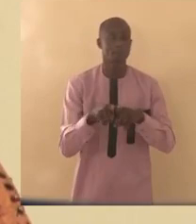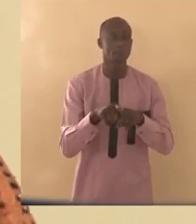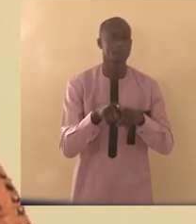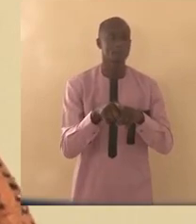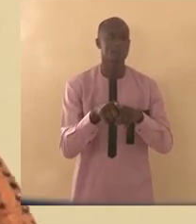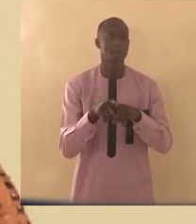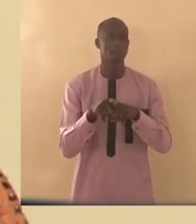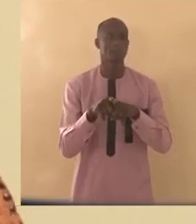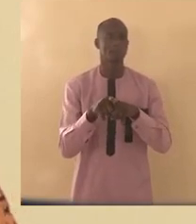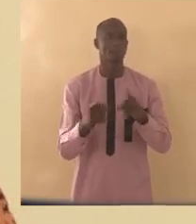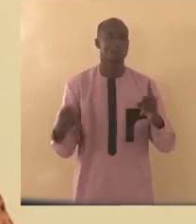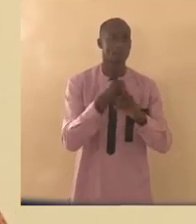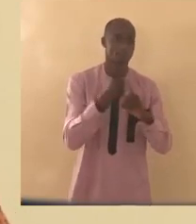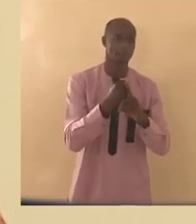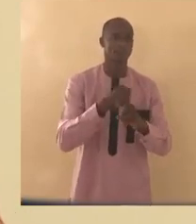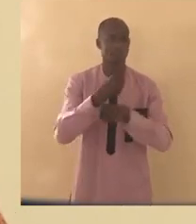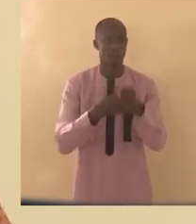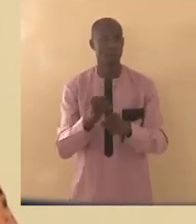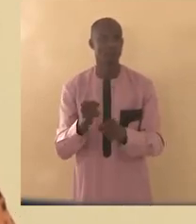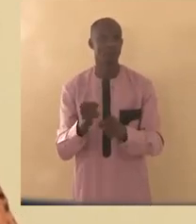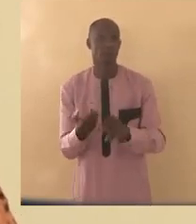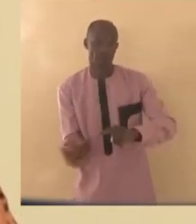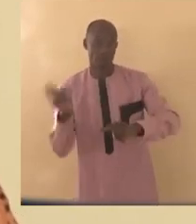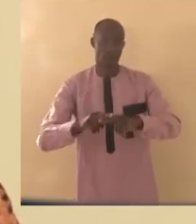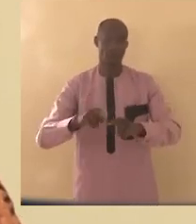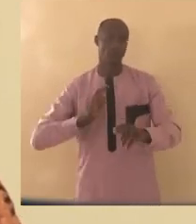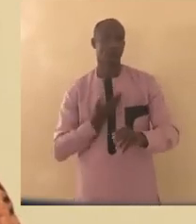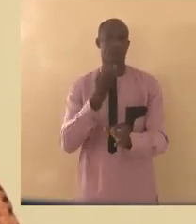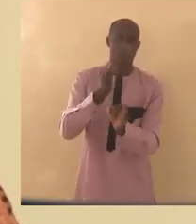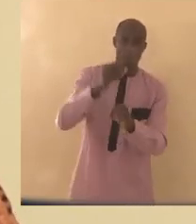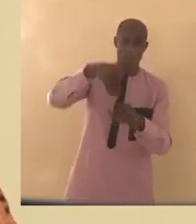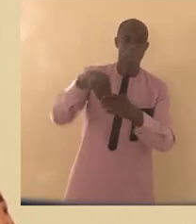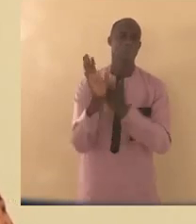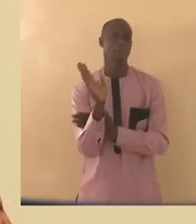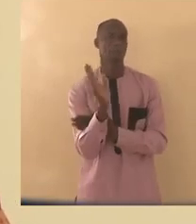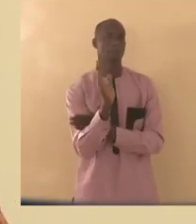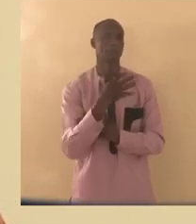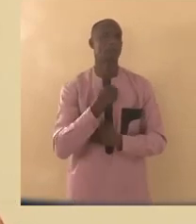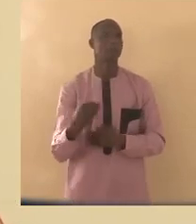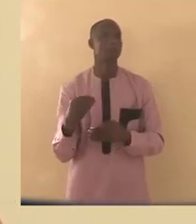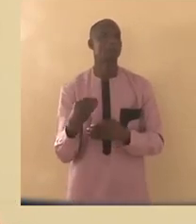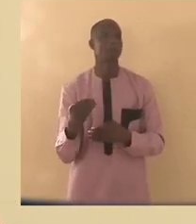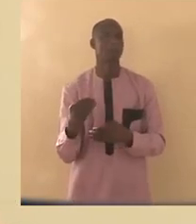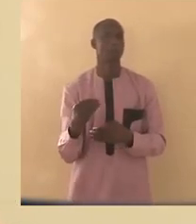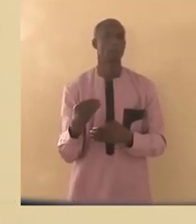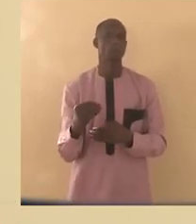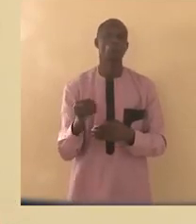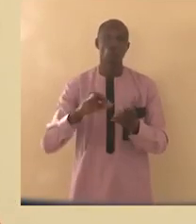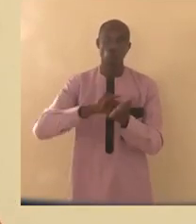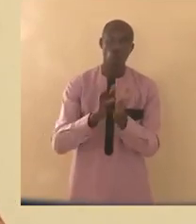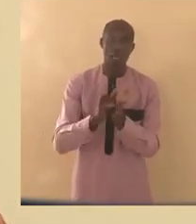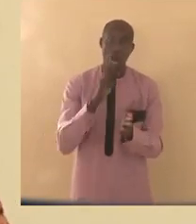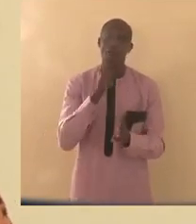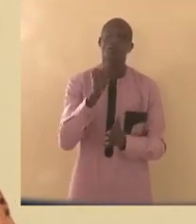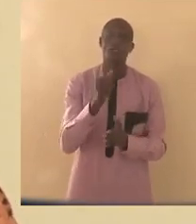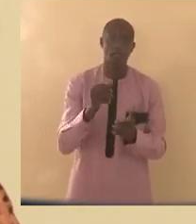also, persecution, suffering increases our faith in God, and so other